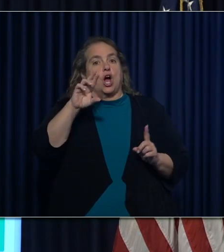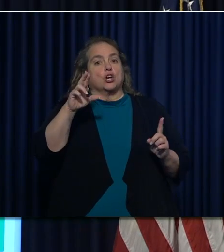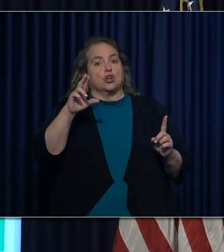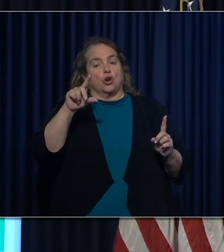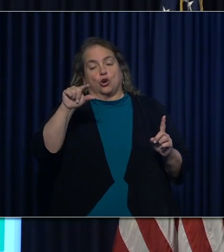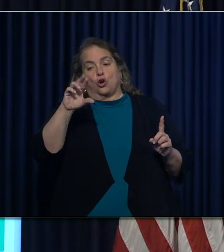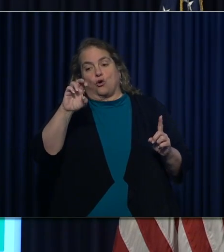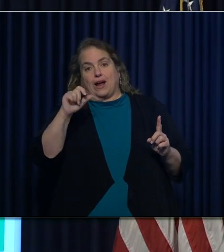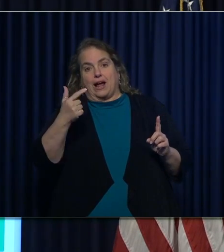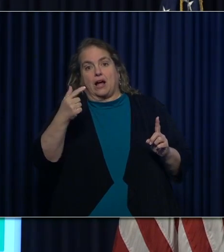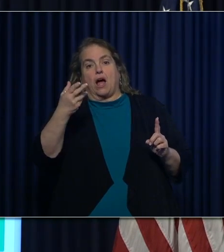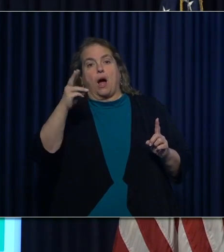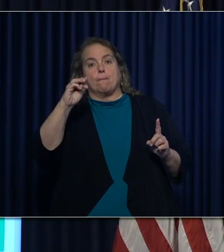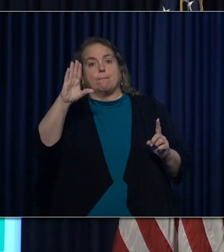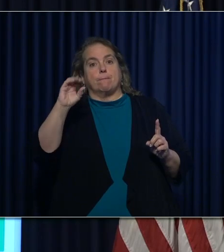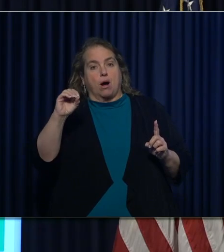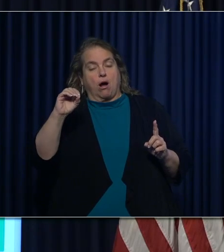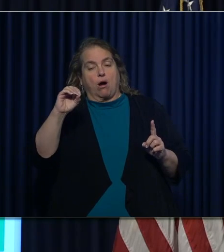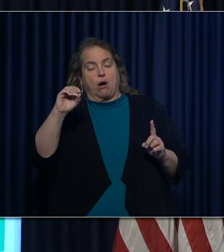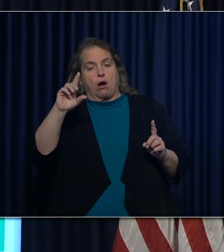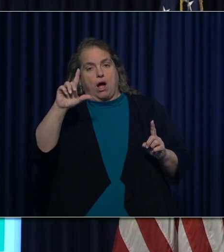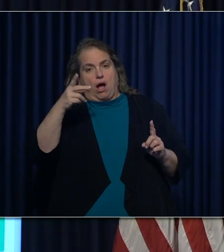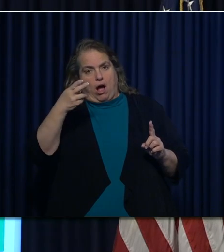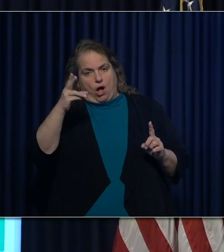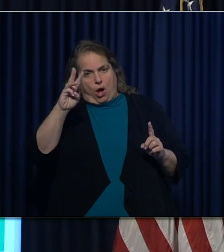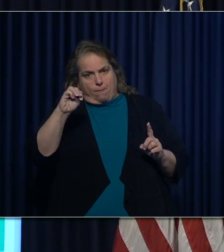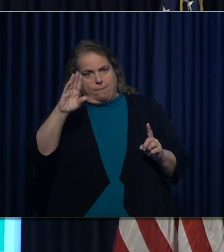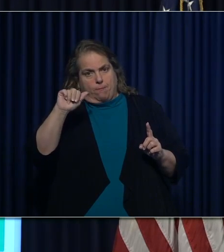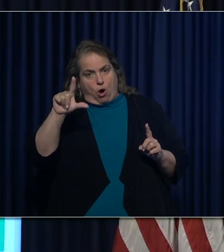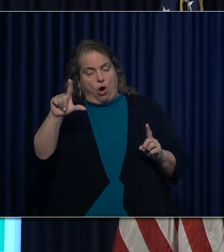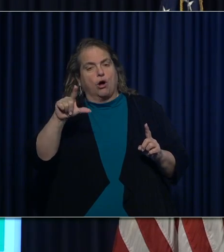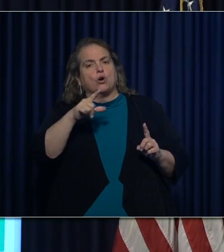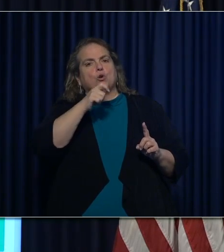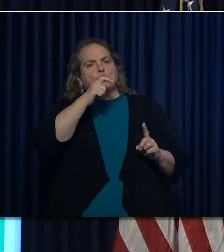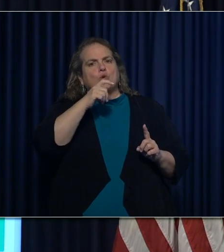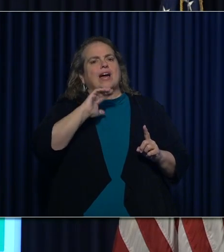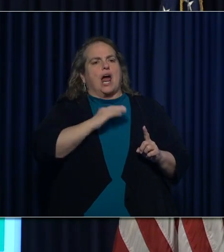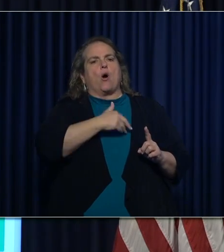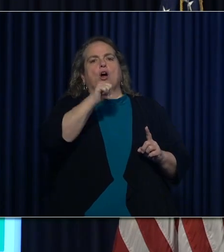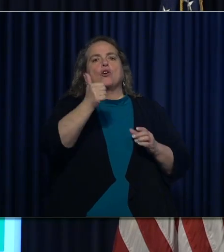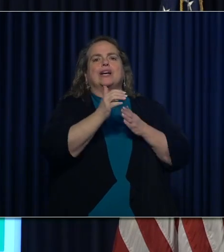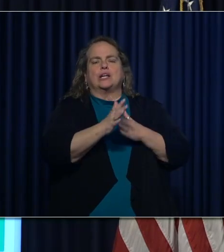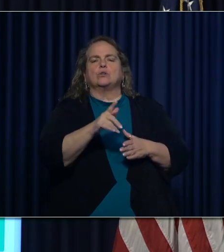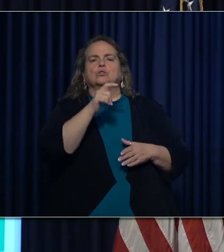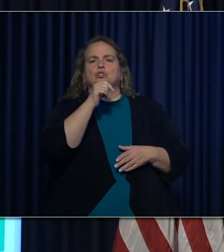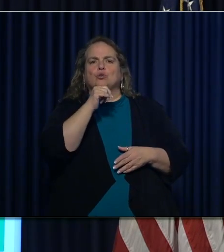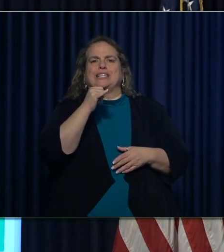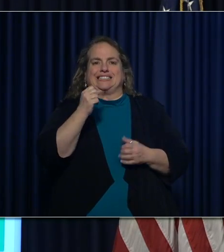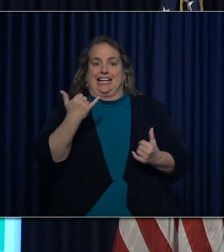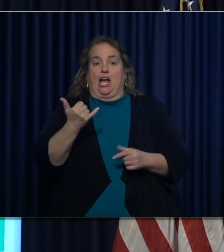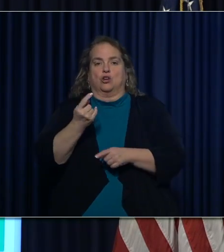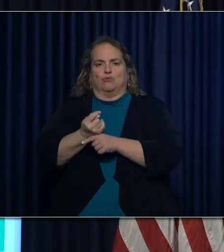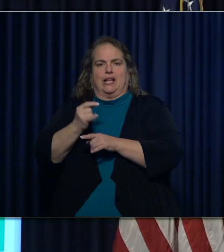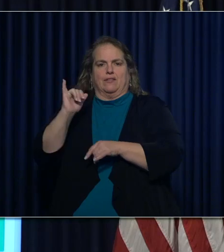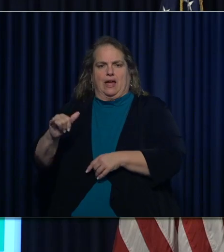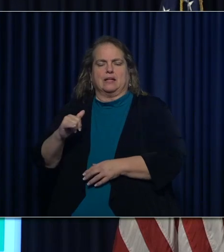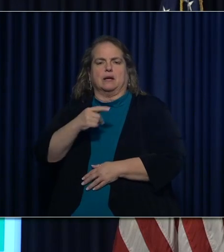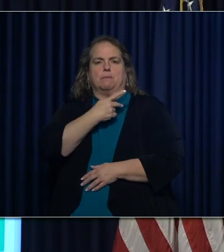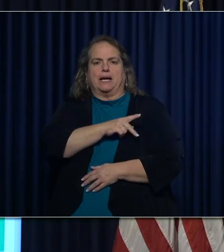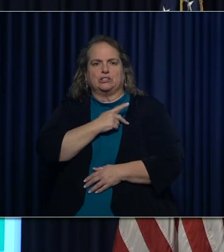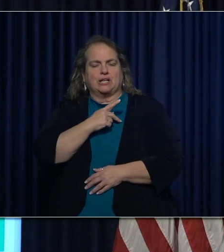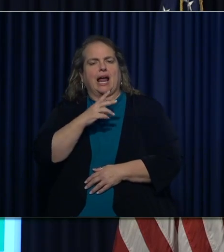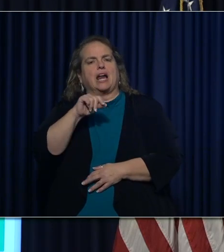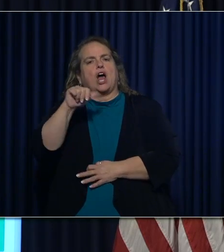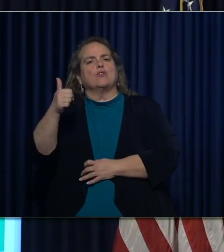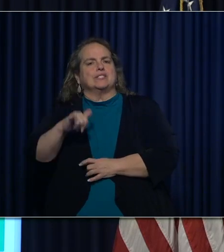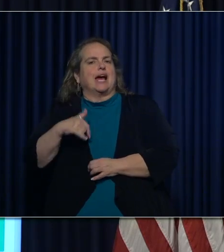who directs his local health department, and the many other leaders and clinicians who are involved in treating this patient and any patients we may encounter in